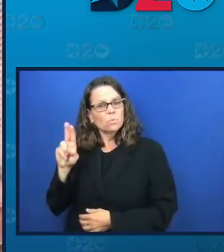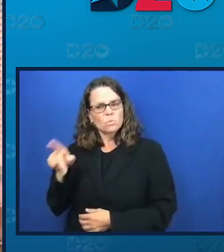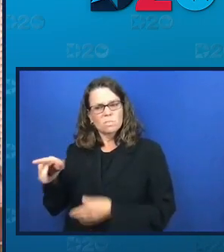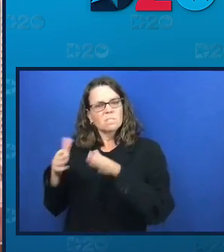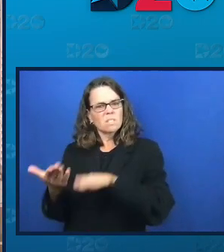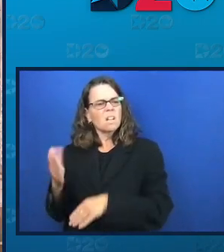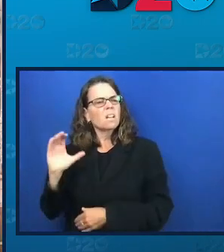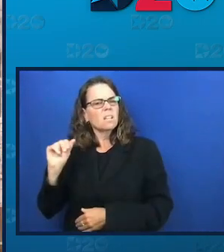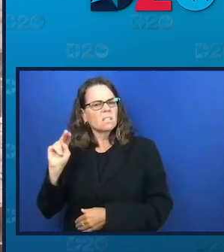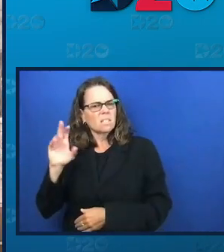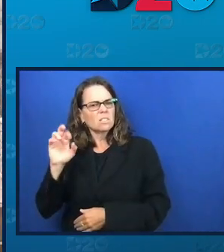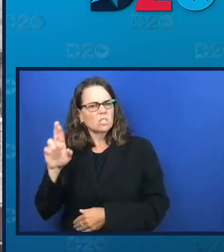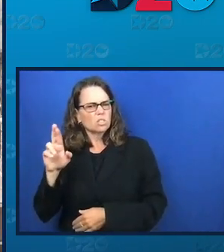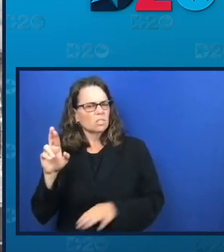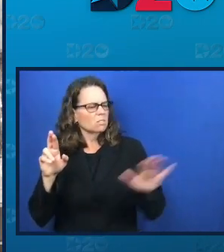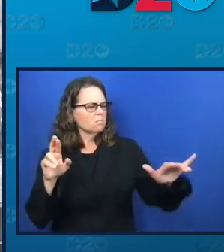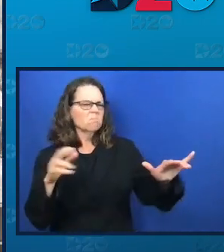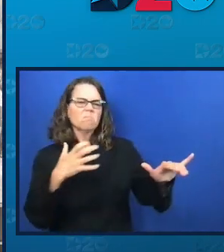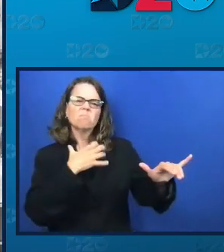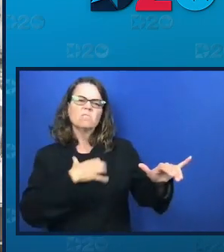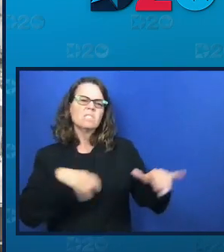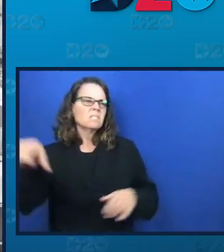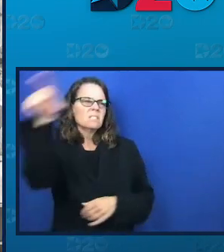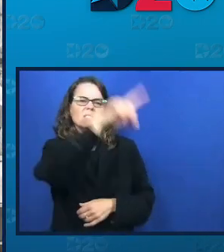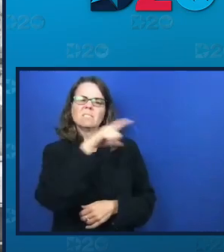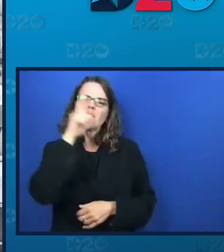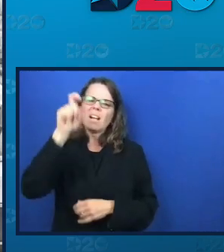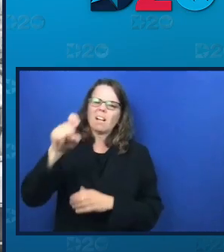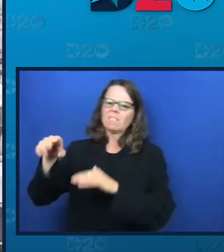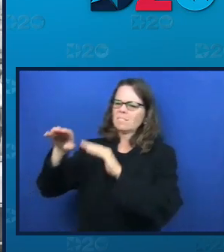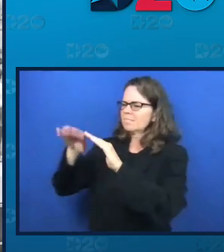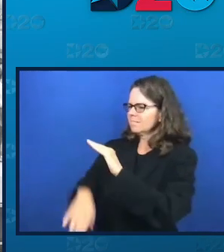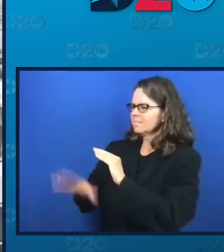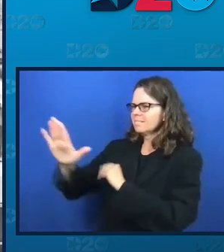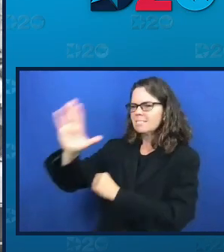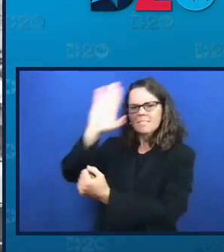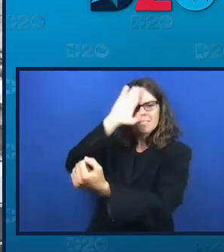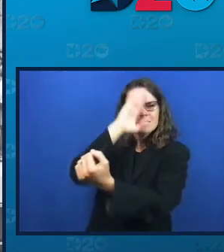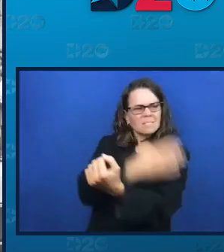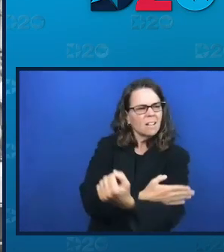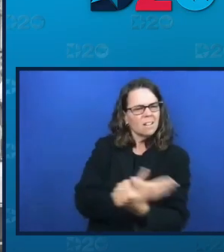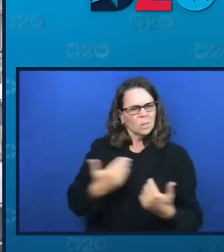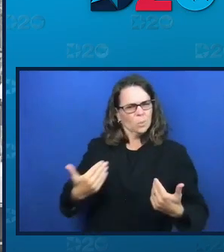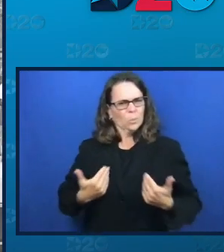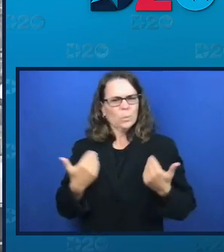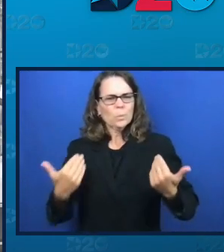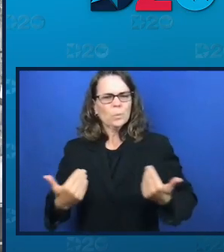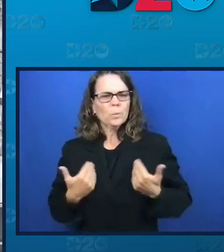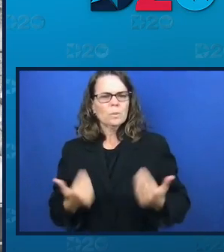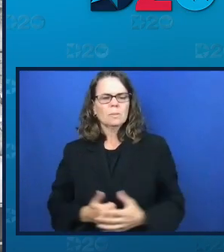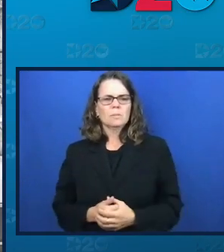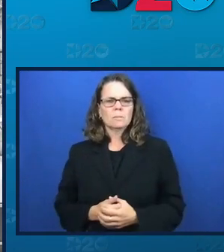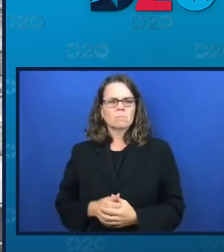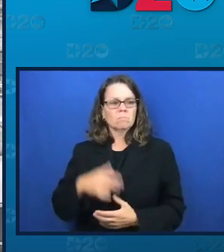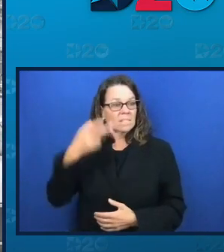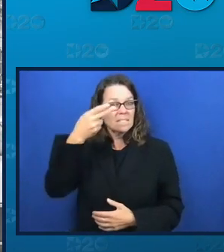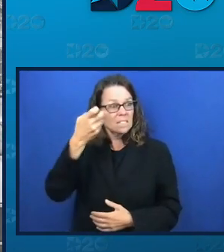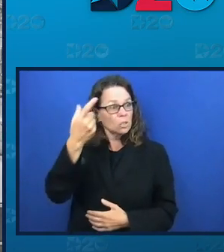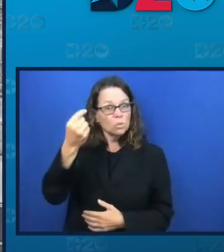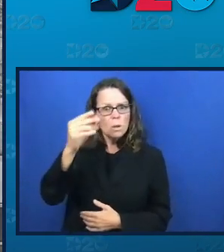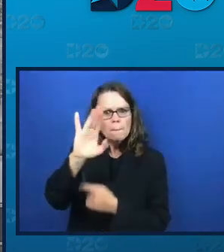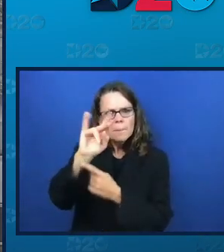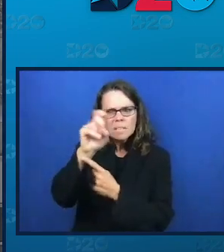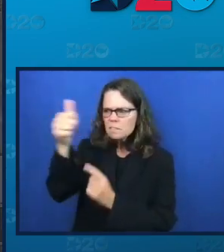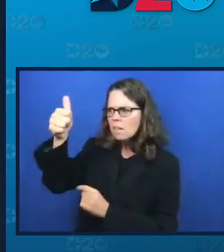away, speaking personally with her about sitting in a hospital room with a sick child, about pain. I could hear her choking up on the phone.